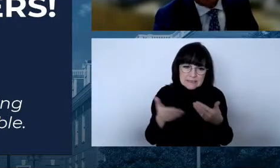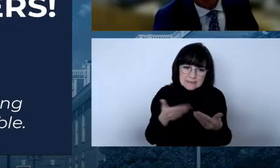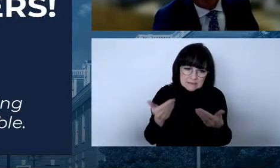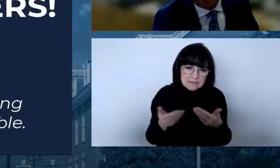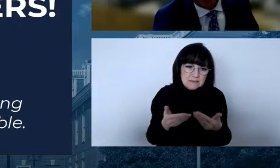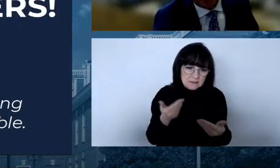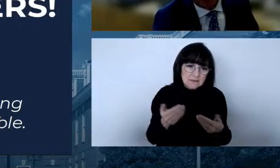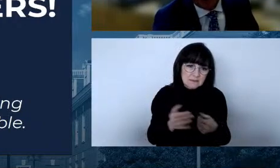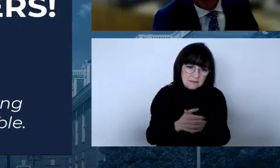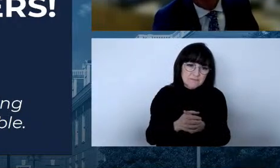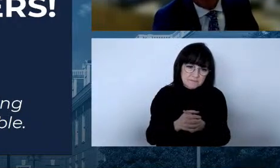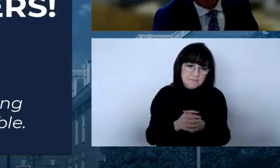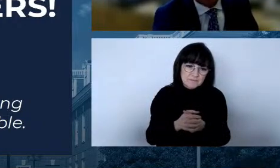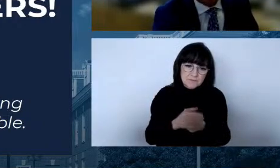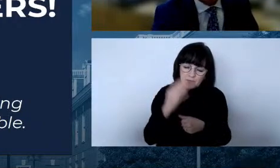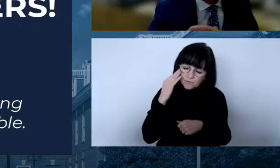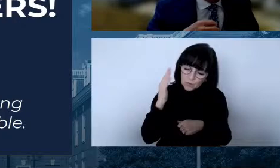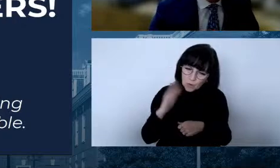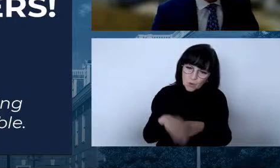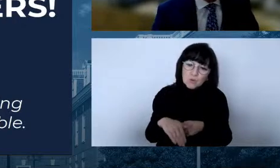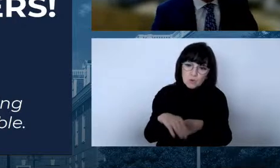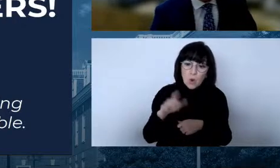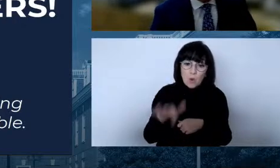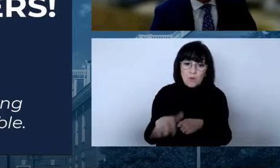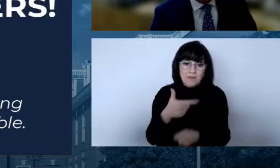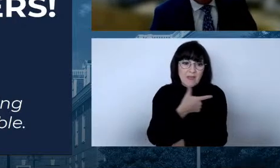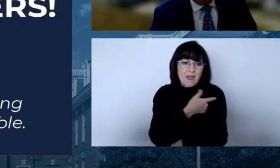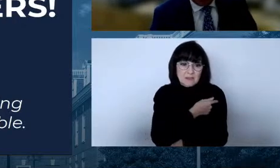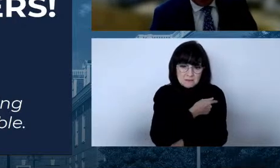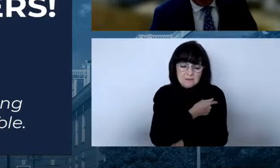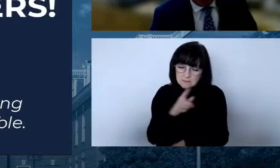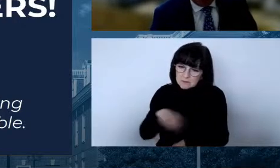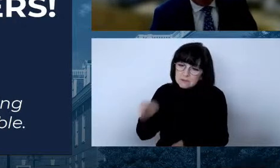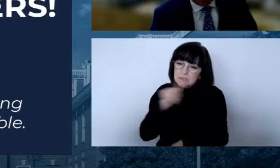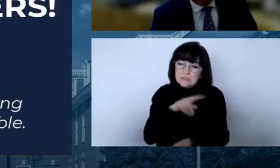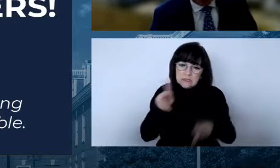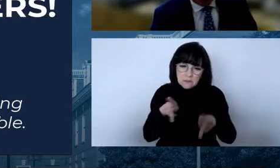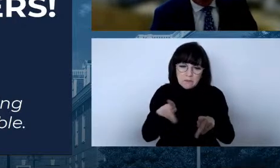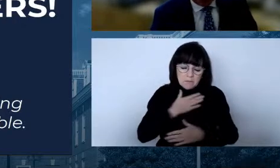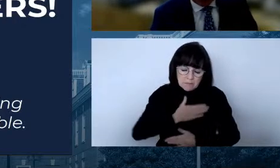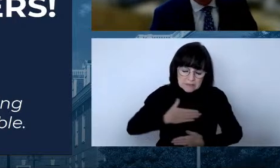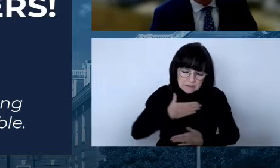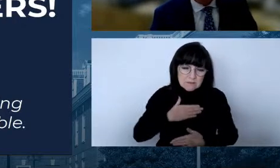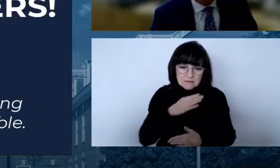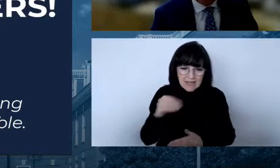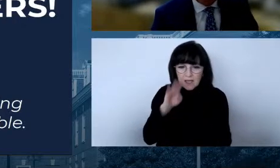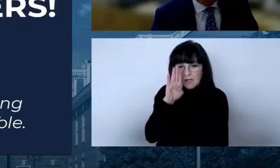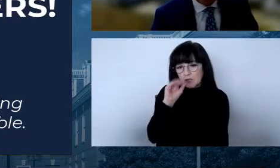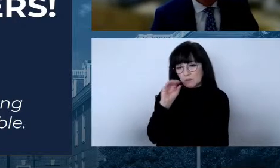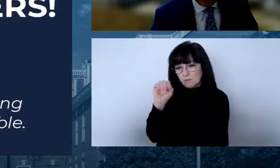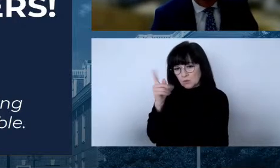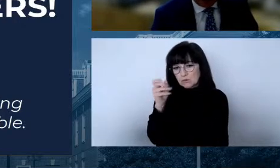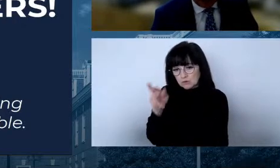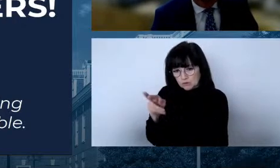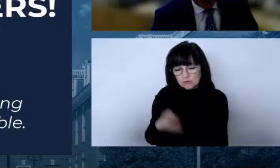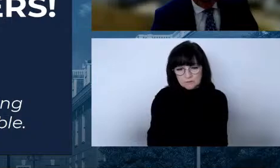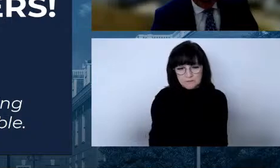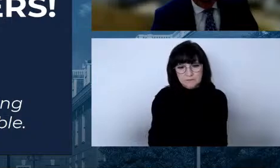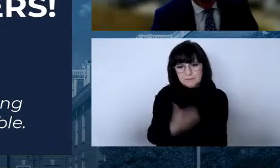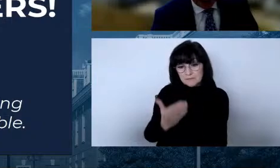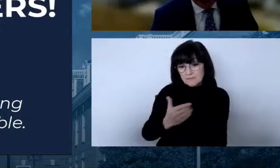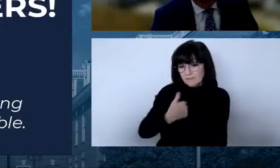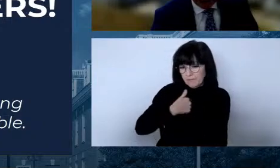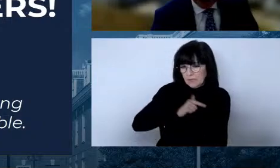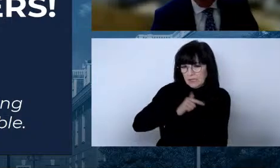is something that everyone ought to have and ought to have up to date and boosted. I'm going to turn it over now to Dr.